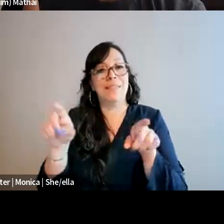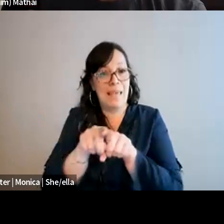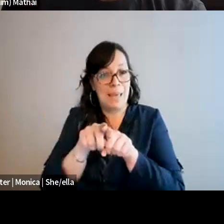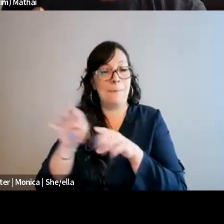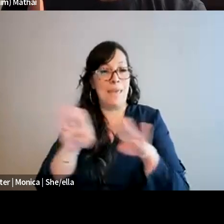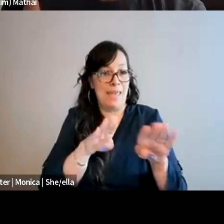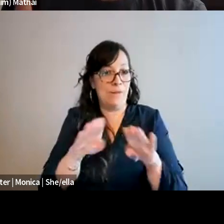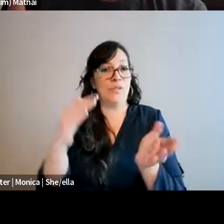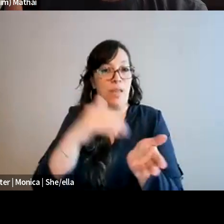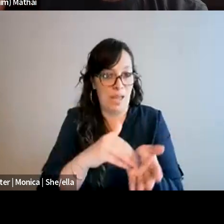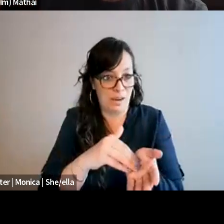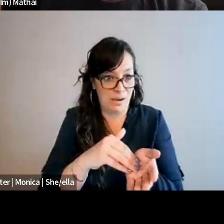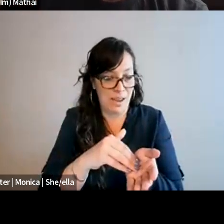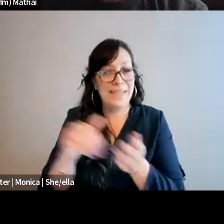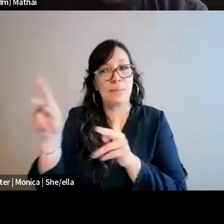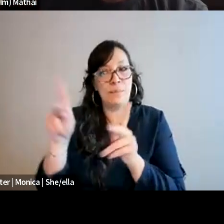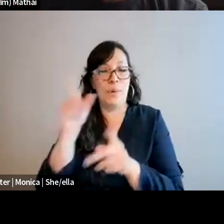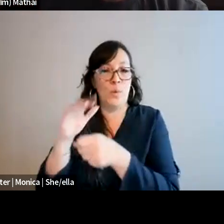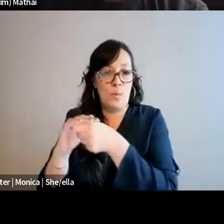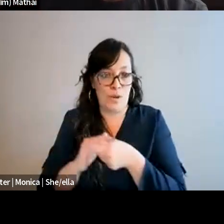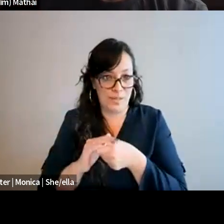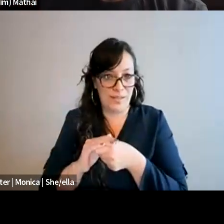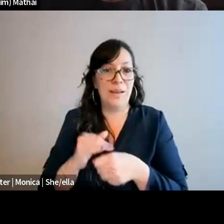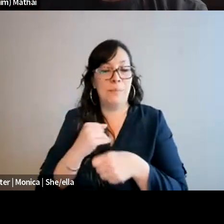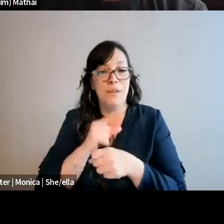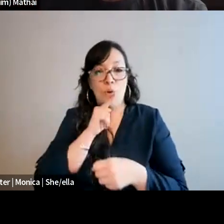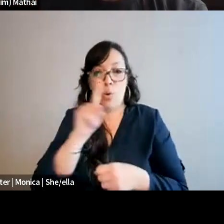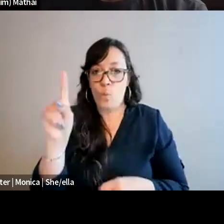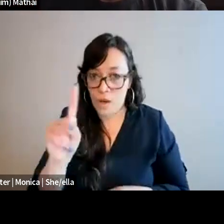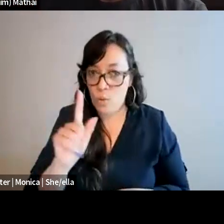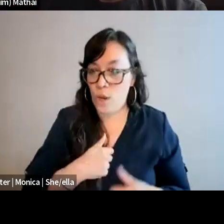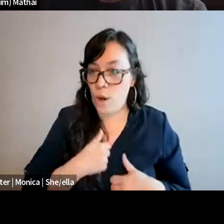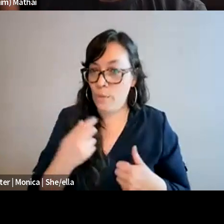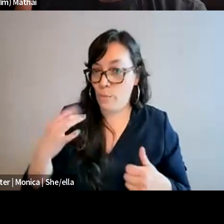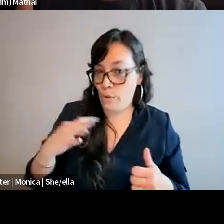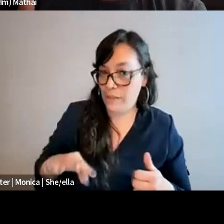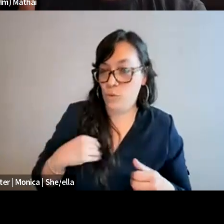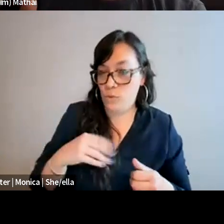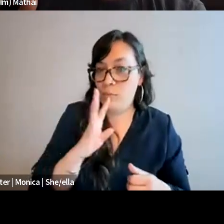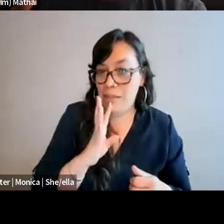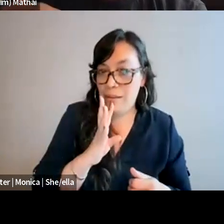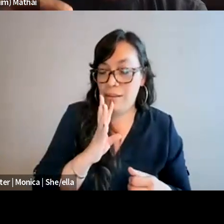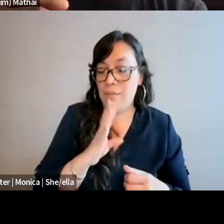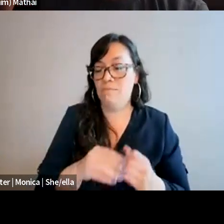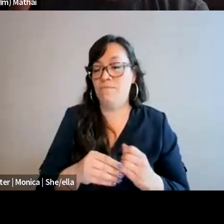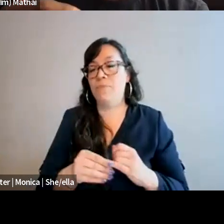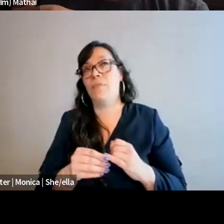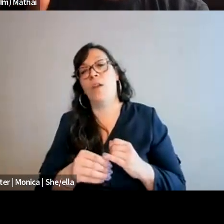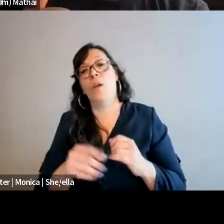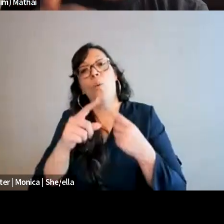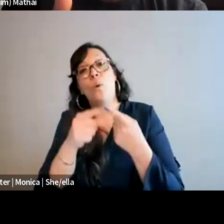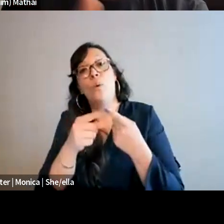that we need to do with that is recognize where we are privileged to speak and do something with that. So when they use the